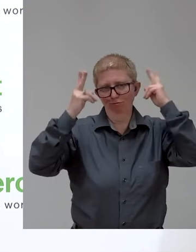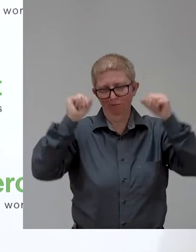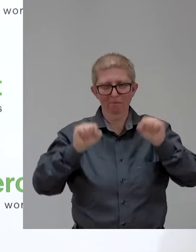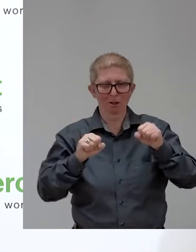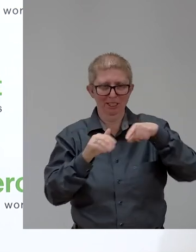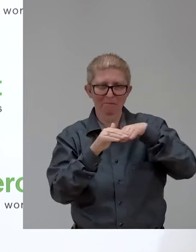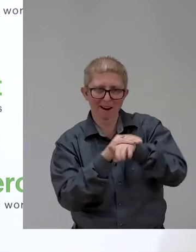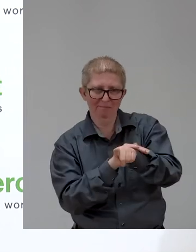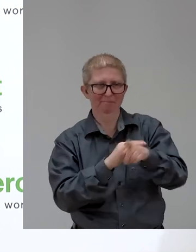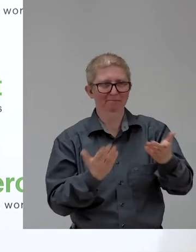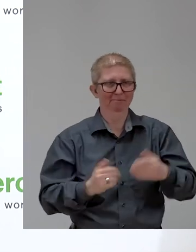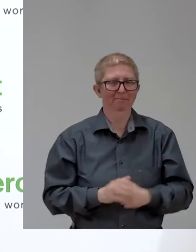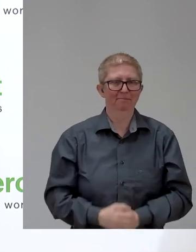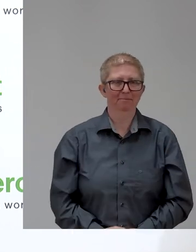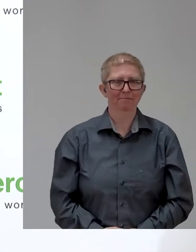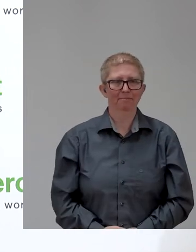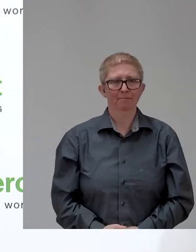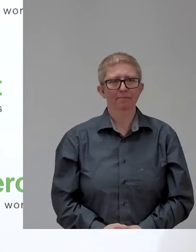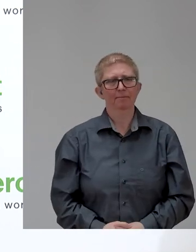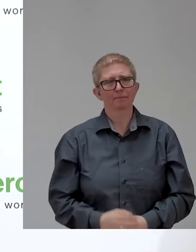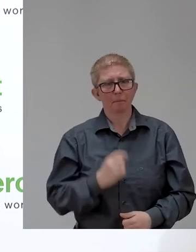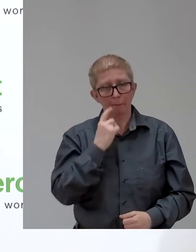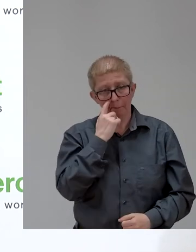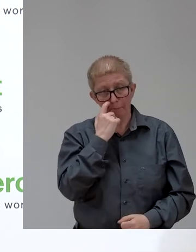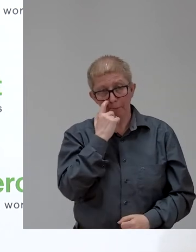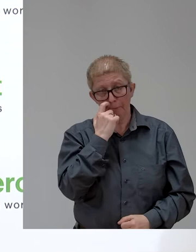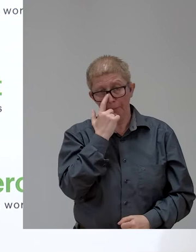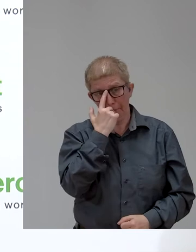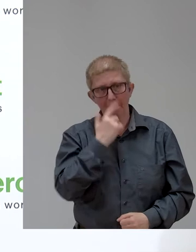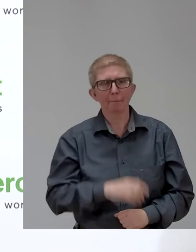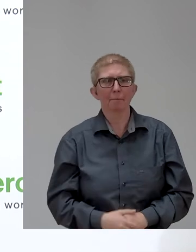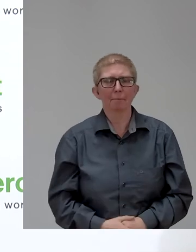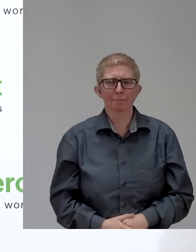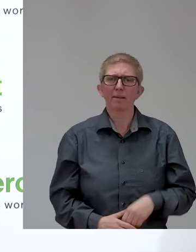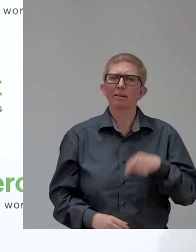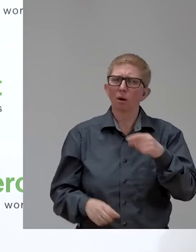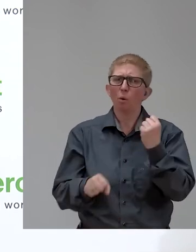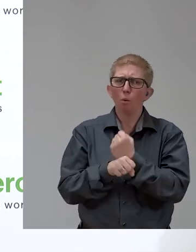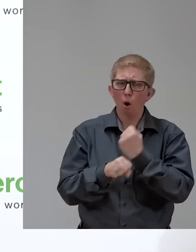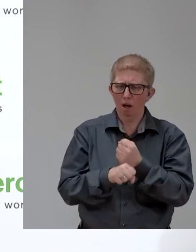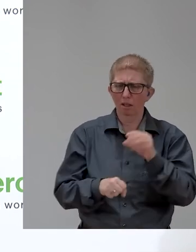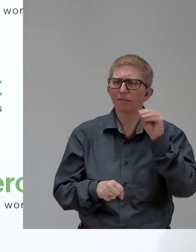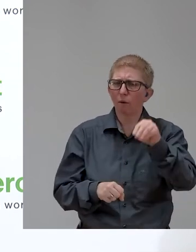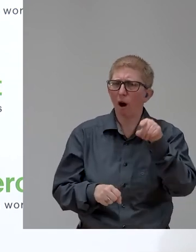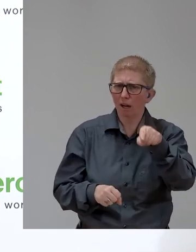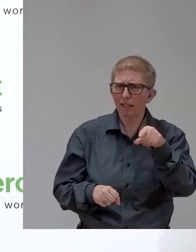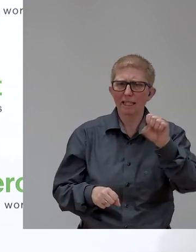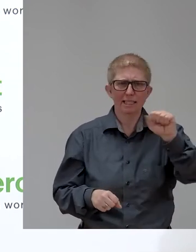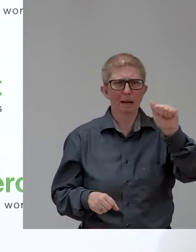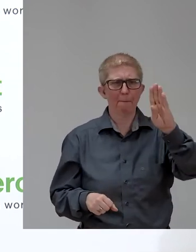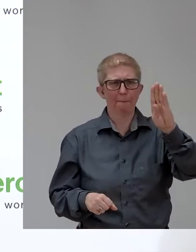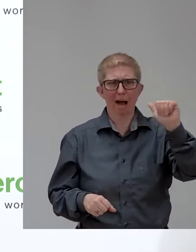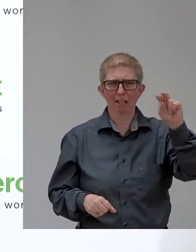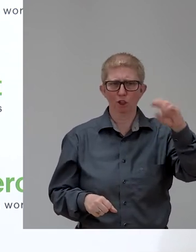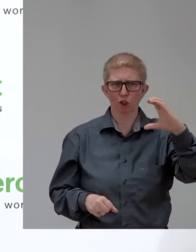And again, you work for the Sabanci Foundation in Turkey, extremely active in this field, and you are part of